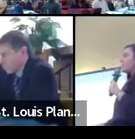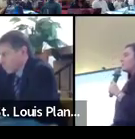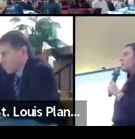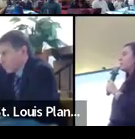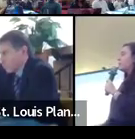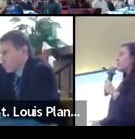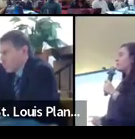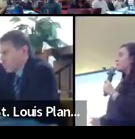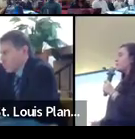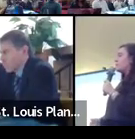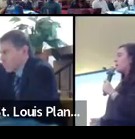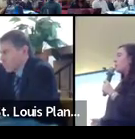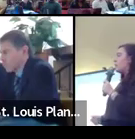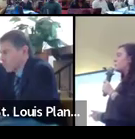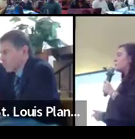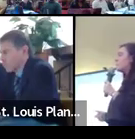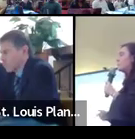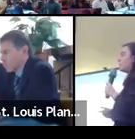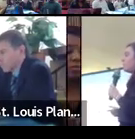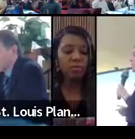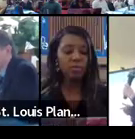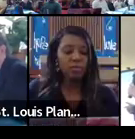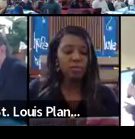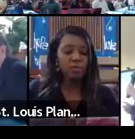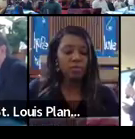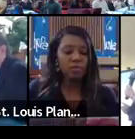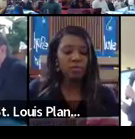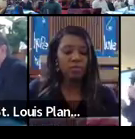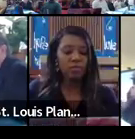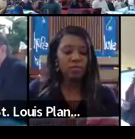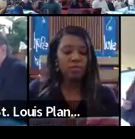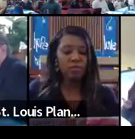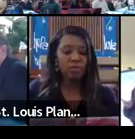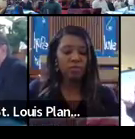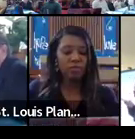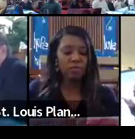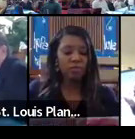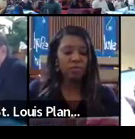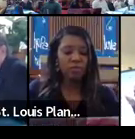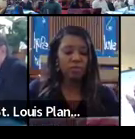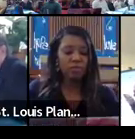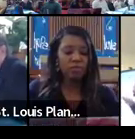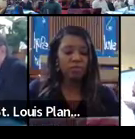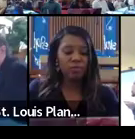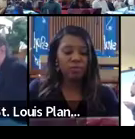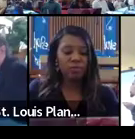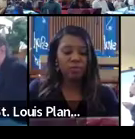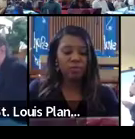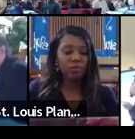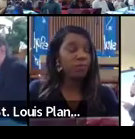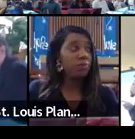So sidewalk lighting, crossing, need help. How do we plan to make walking safer? So as I mentioned, we have that